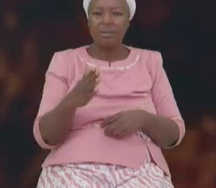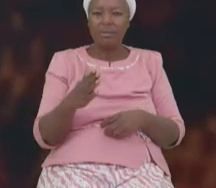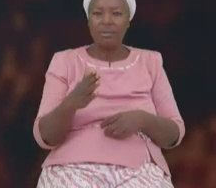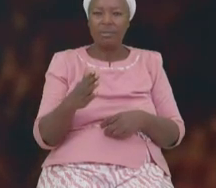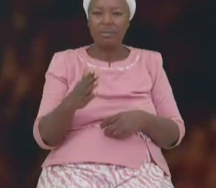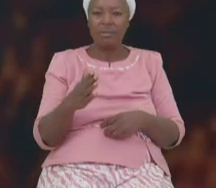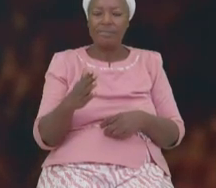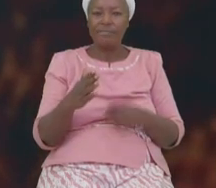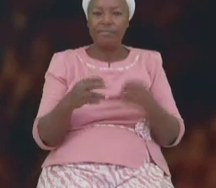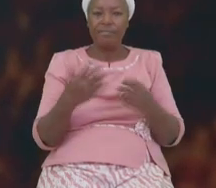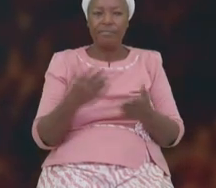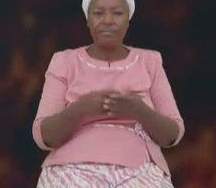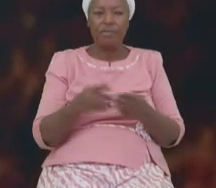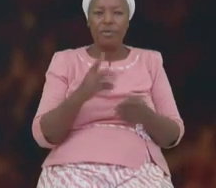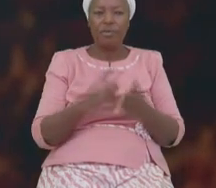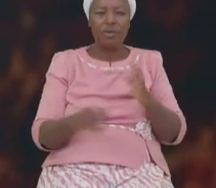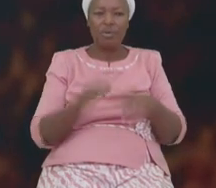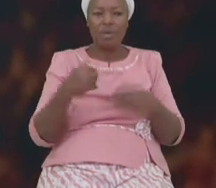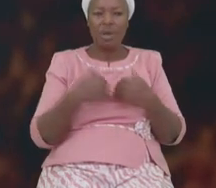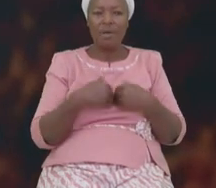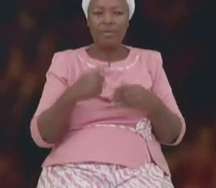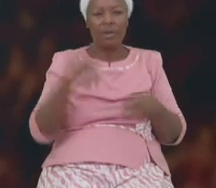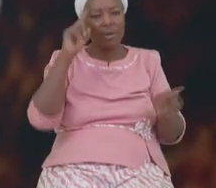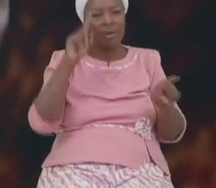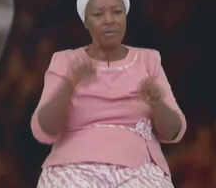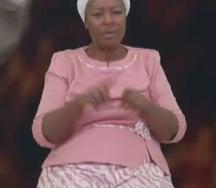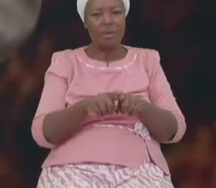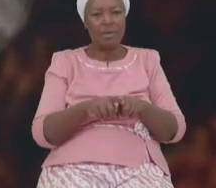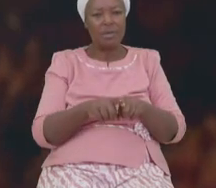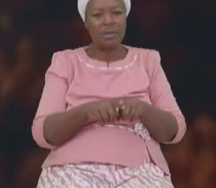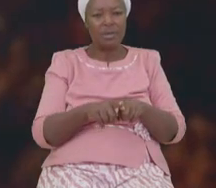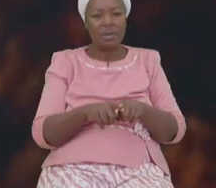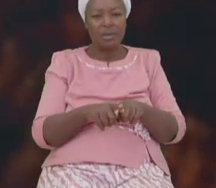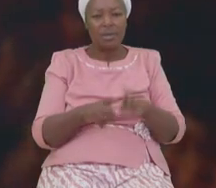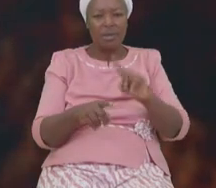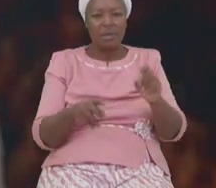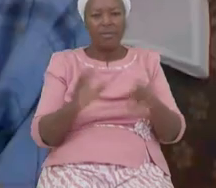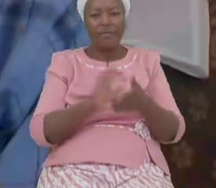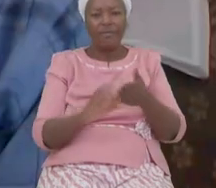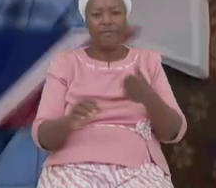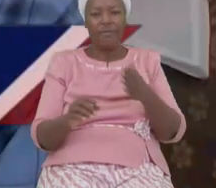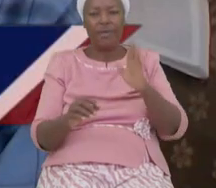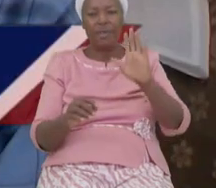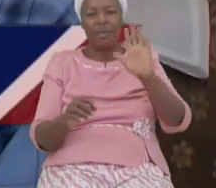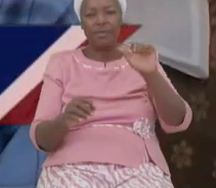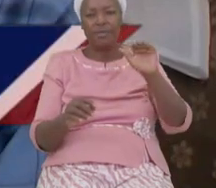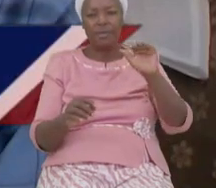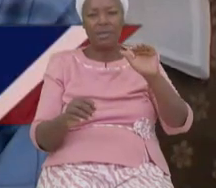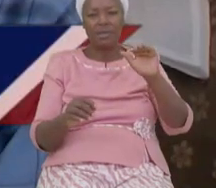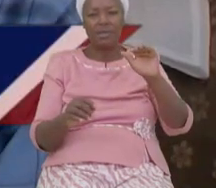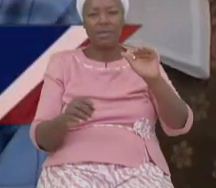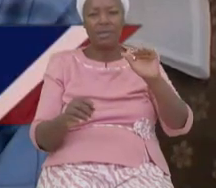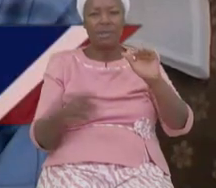the covenant? What do we have in the covenant? Look at verse 15. In verse 15, and the Lord will